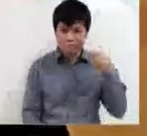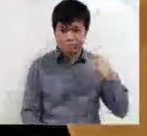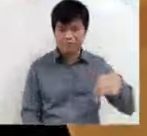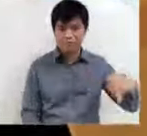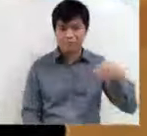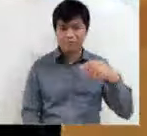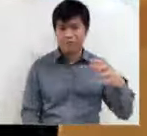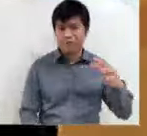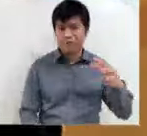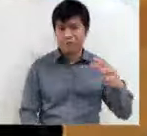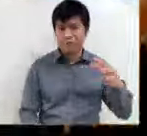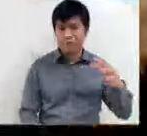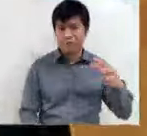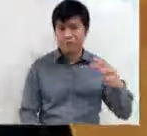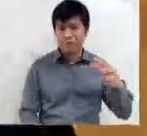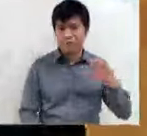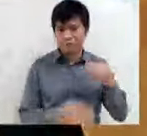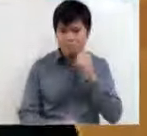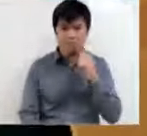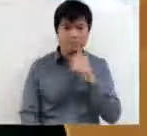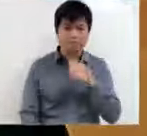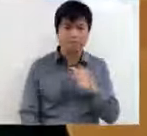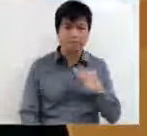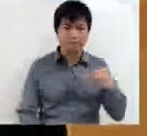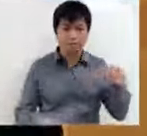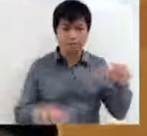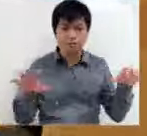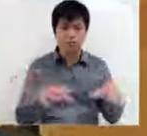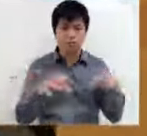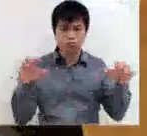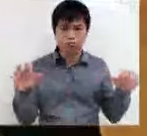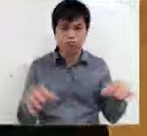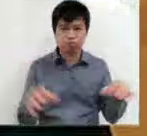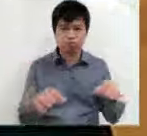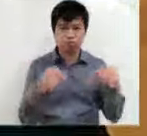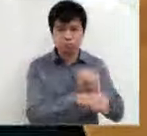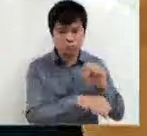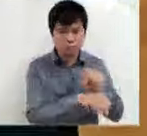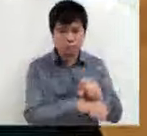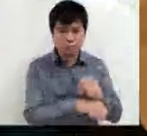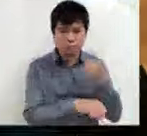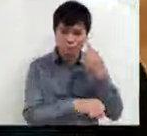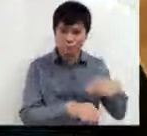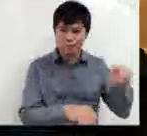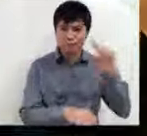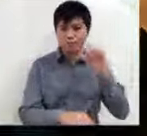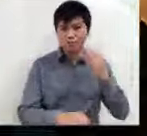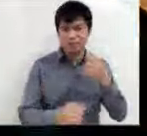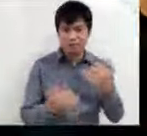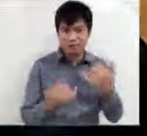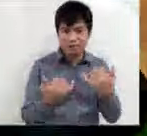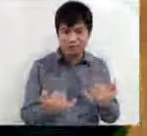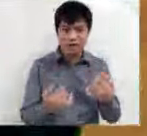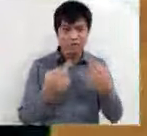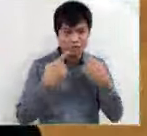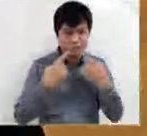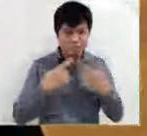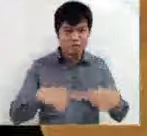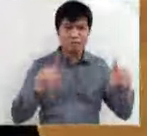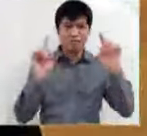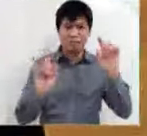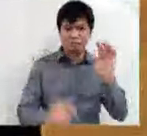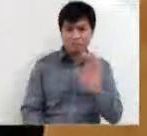been working hard for and dreaming for, and then finally it's here. So just really, really ecstatic